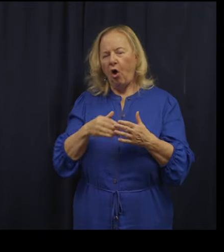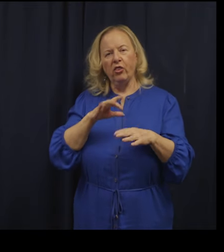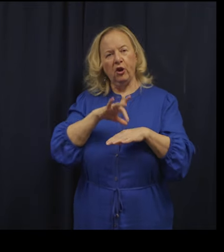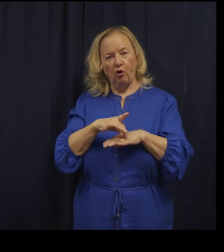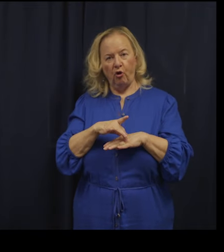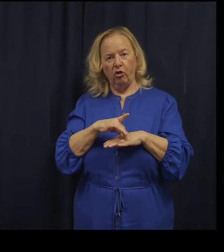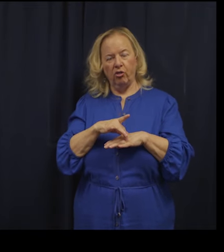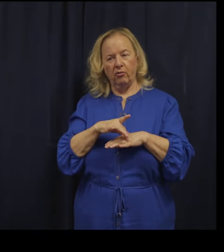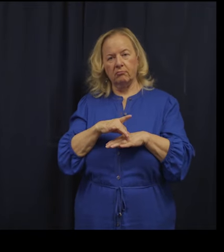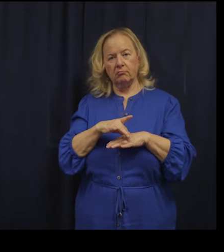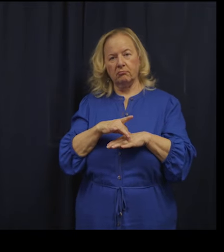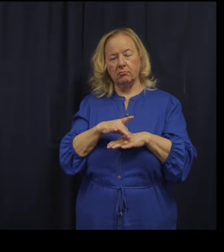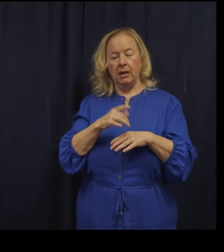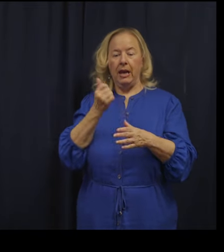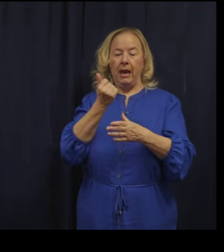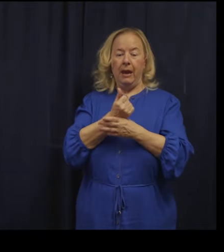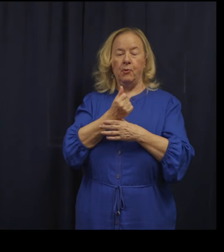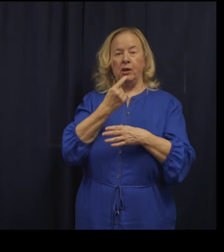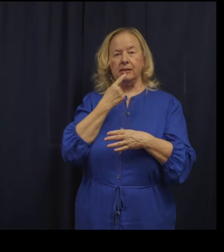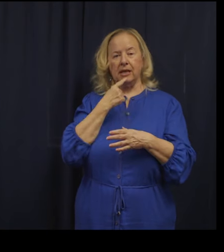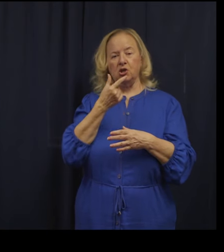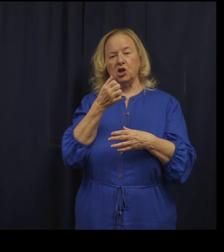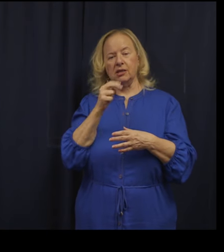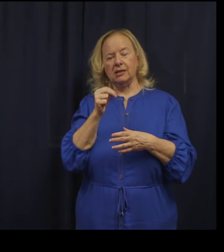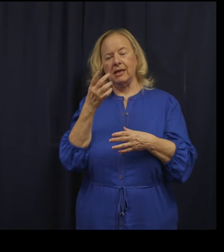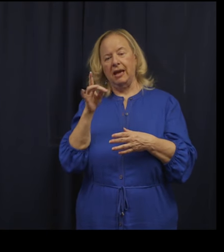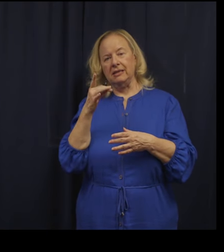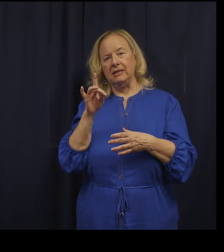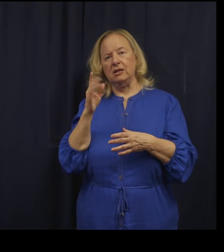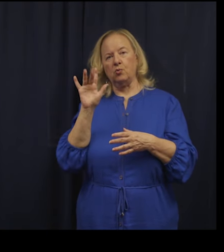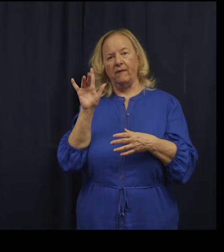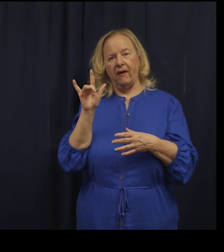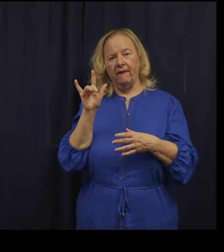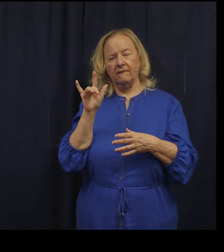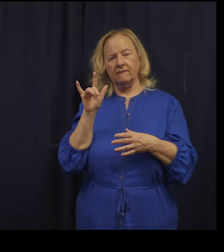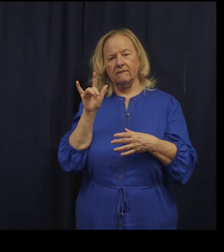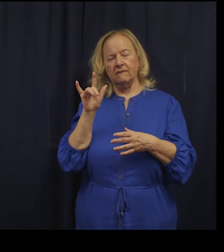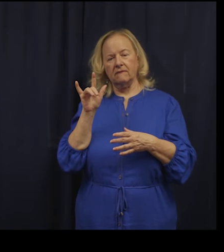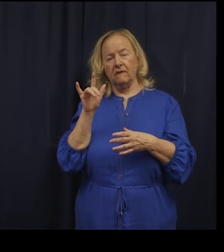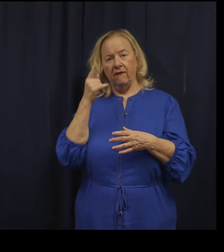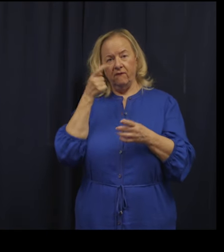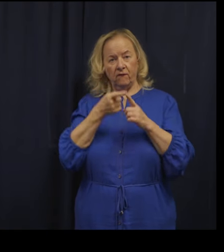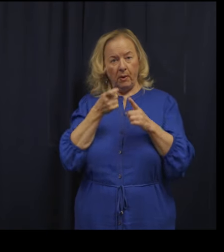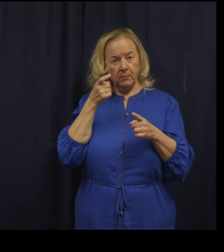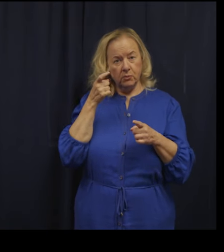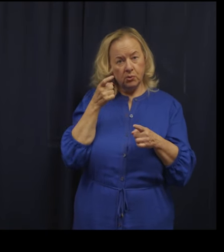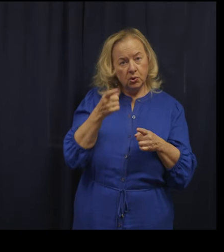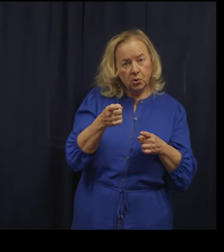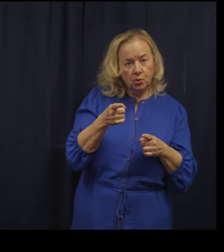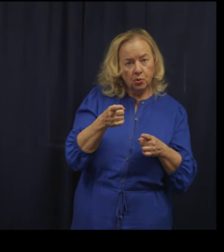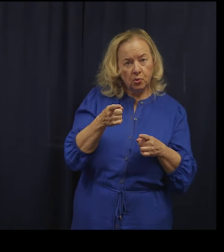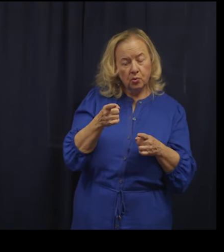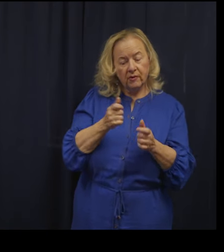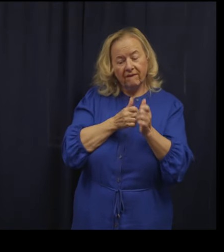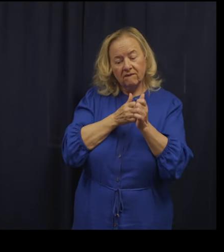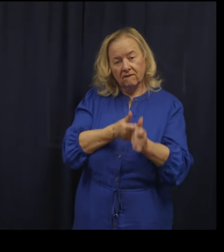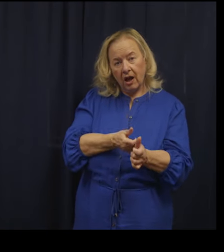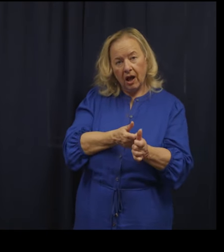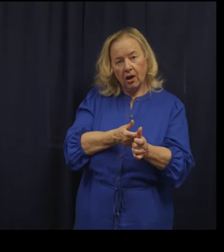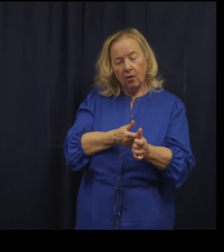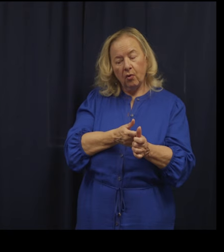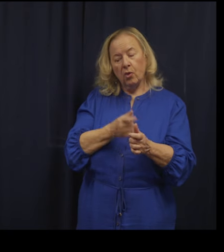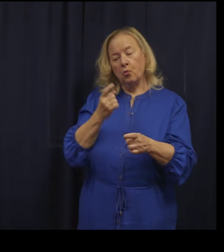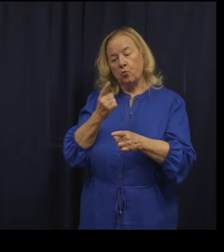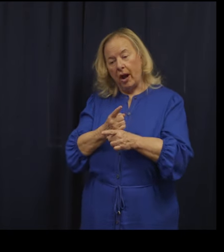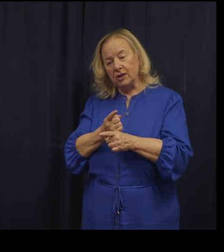the earth. And look what Abraham says in Genesis 18:25. Be it far from you to do after this manner, to slay the righteous